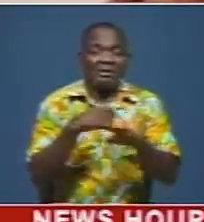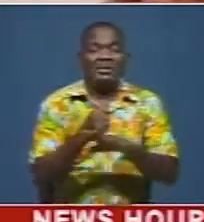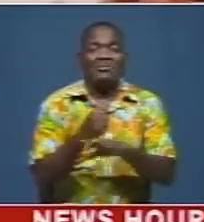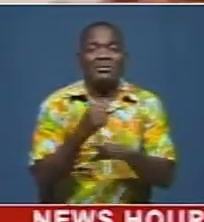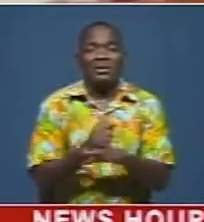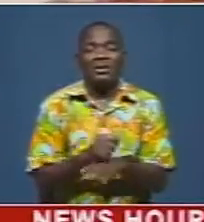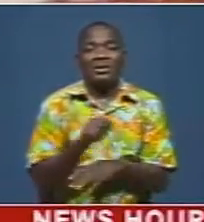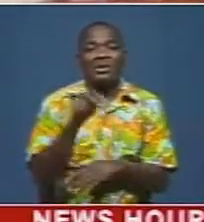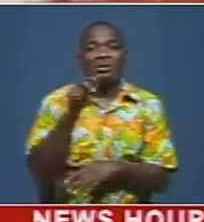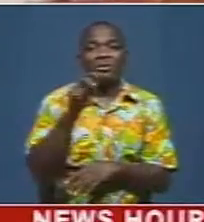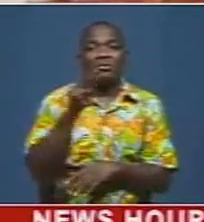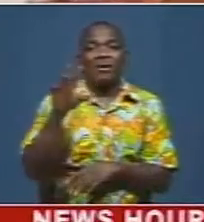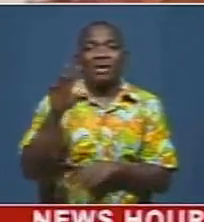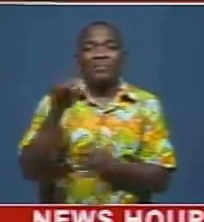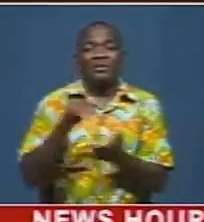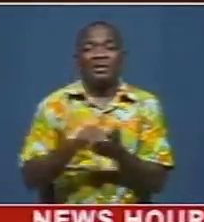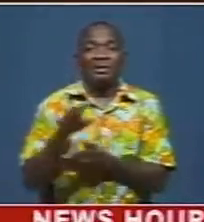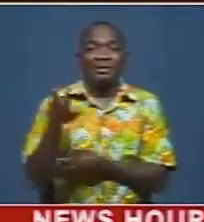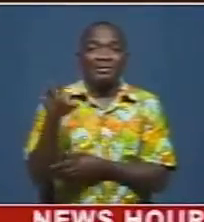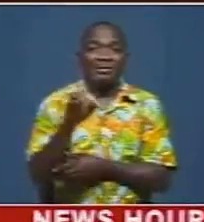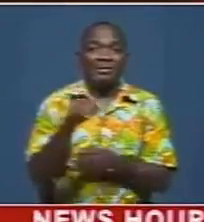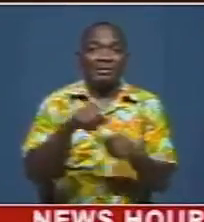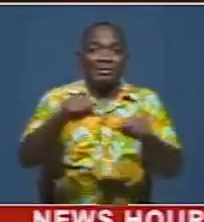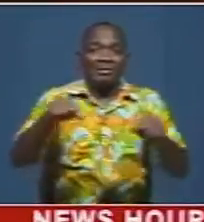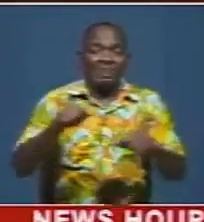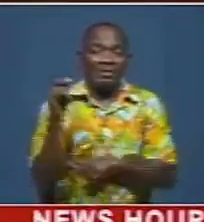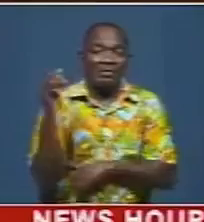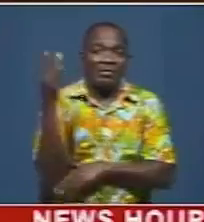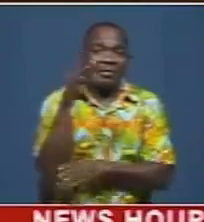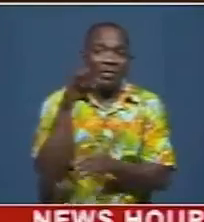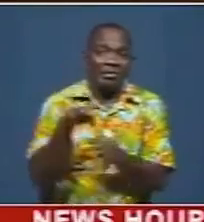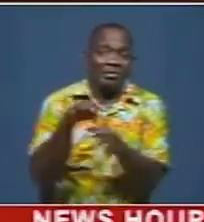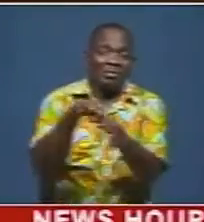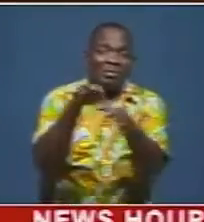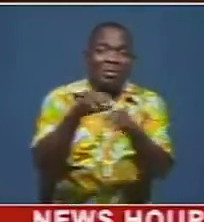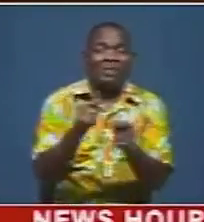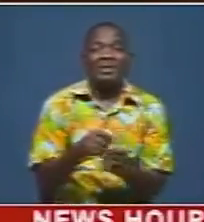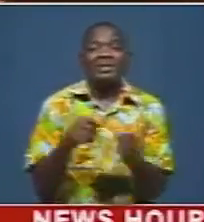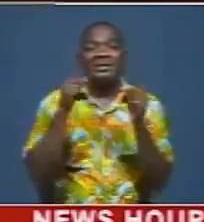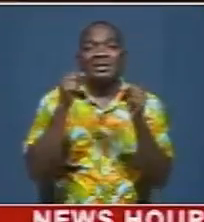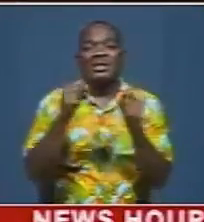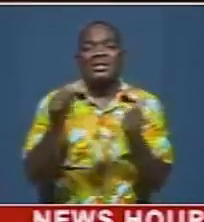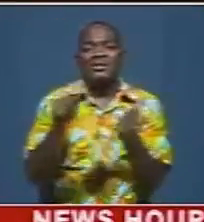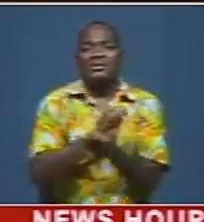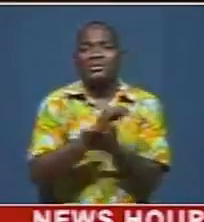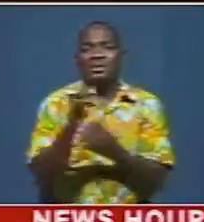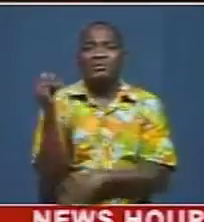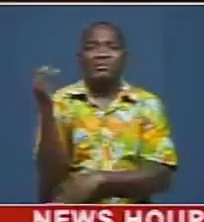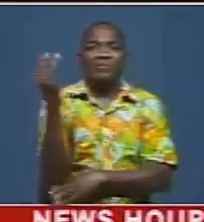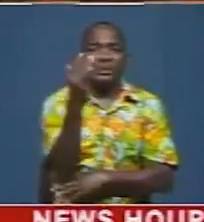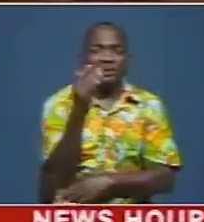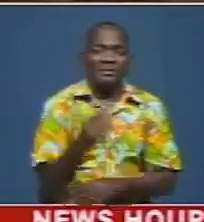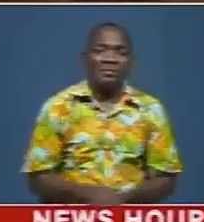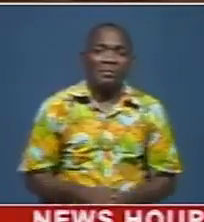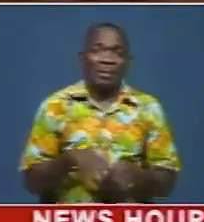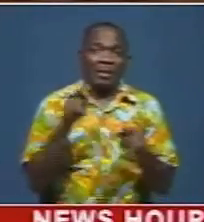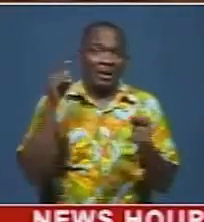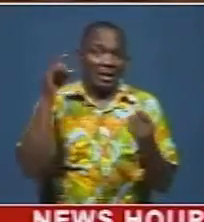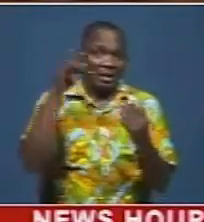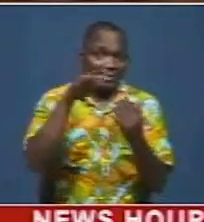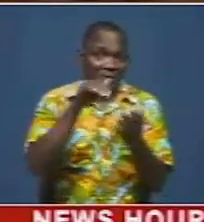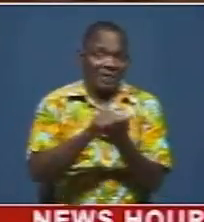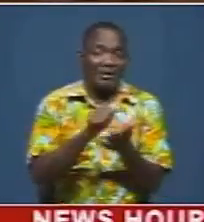of 25,500 hectares of forest plantations in severely degraded forest reserves. It is